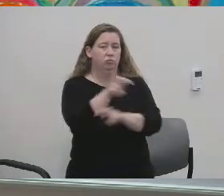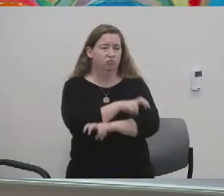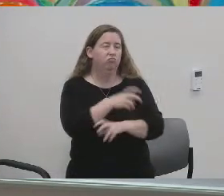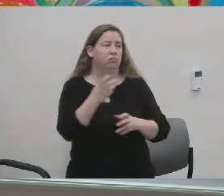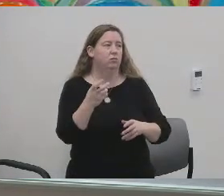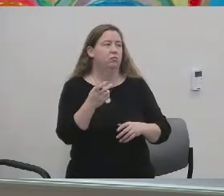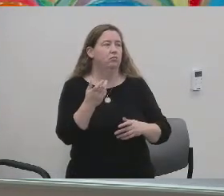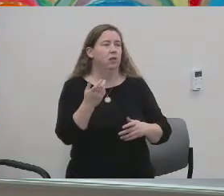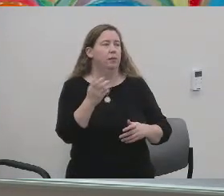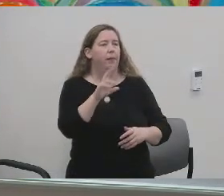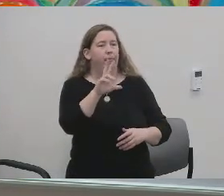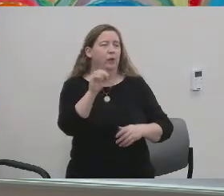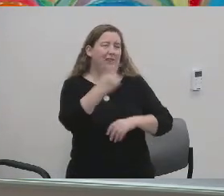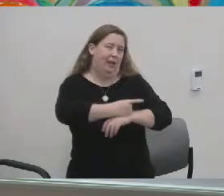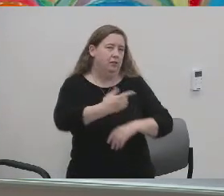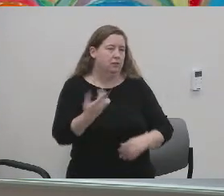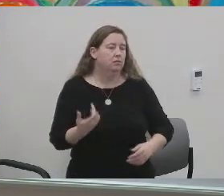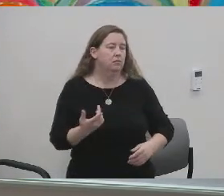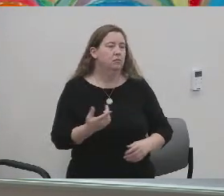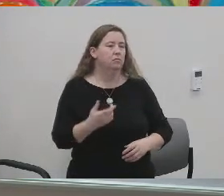which is great, especially as we